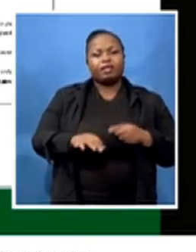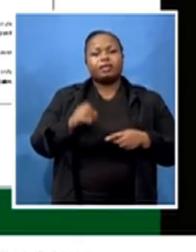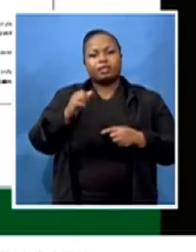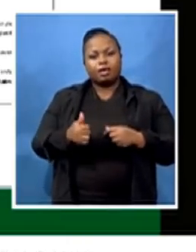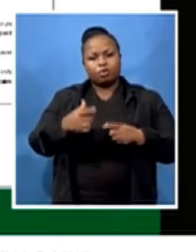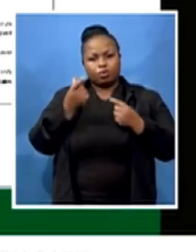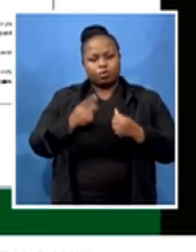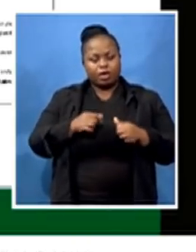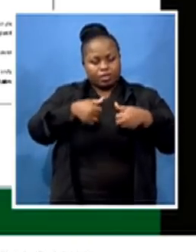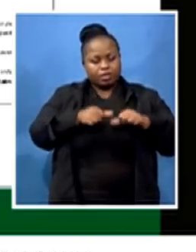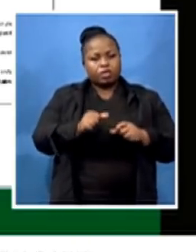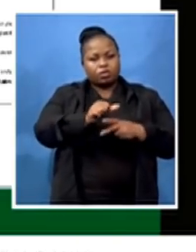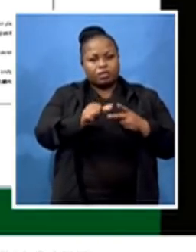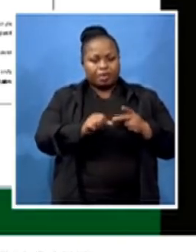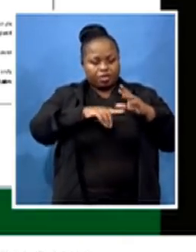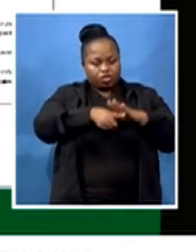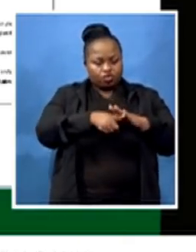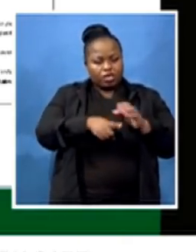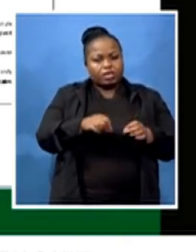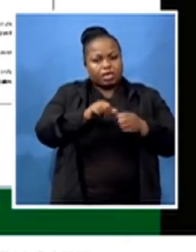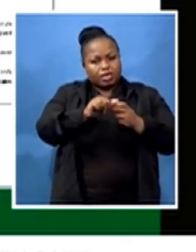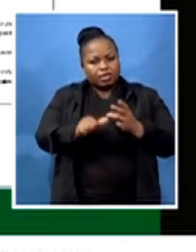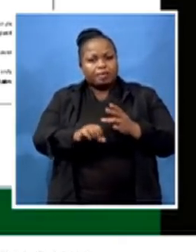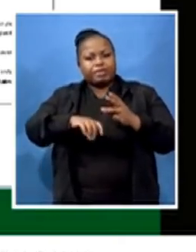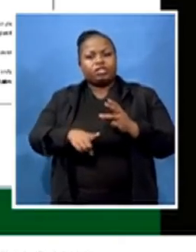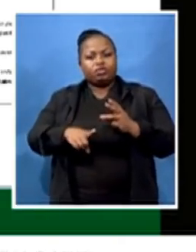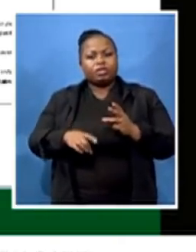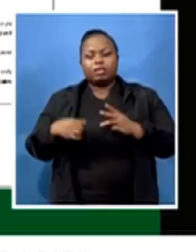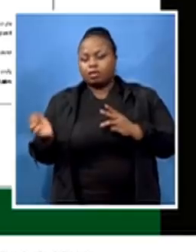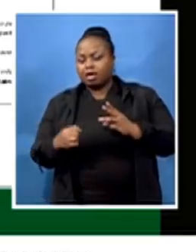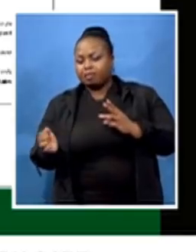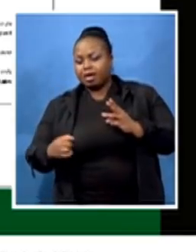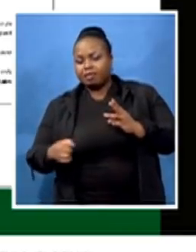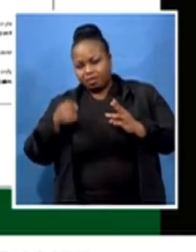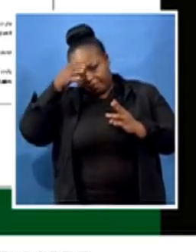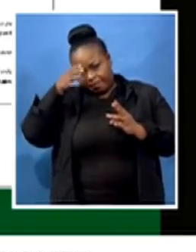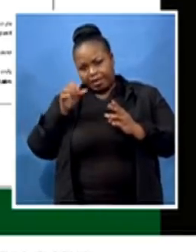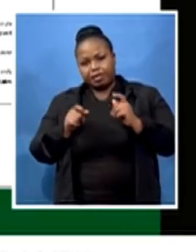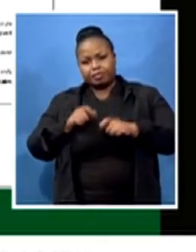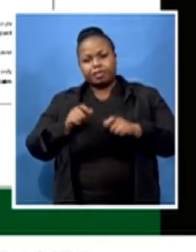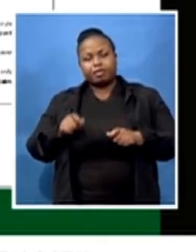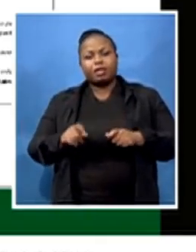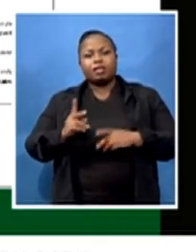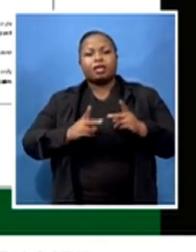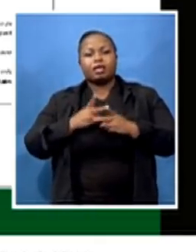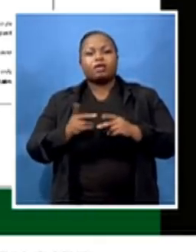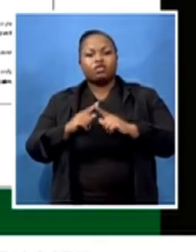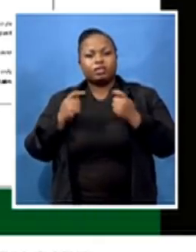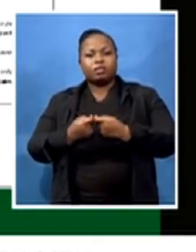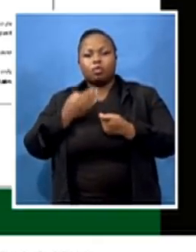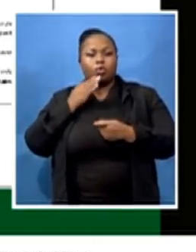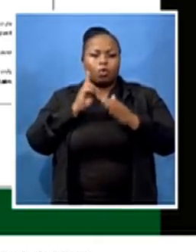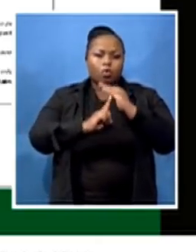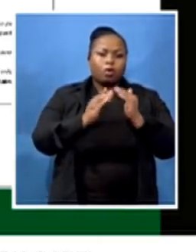wards and then deploy teams of experts. And these are the teams that are going to then move on a wall-to-wall basis to test, to isolate,